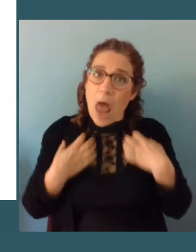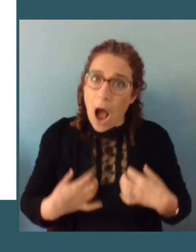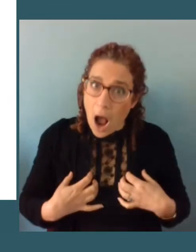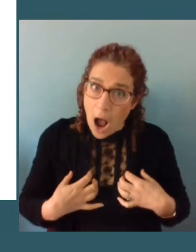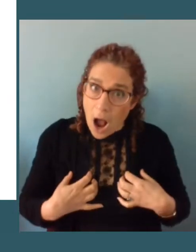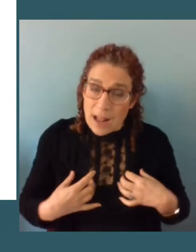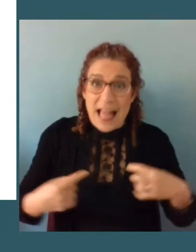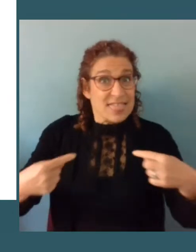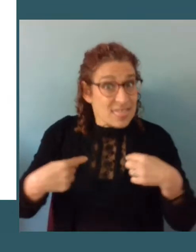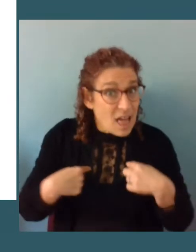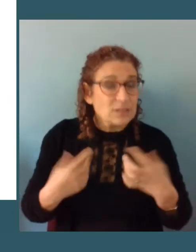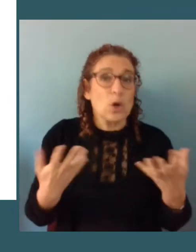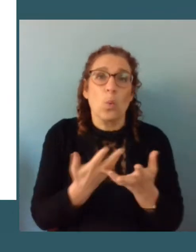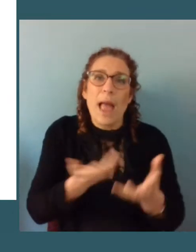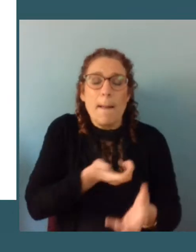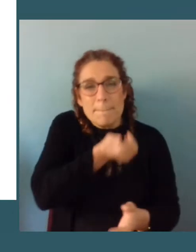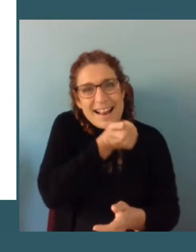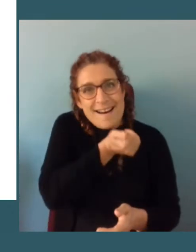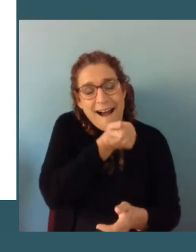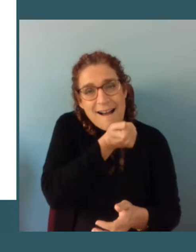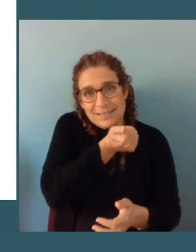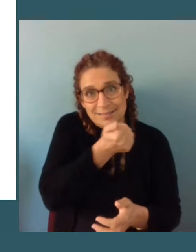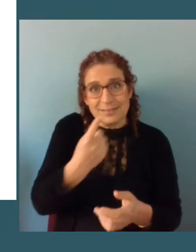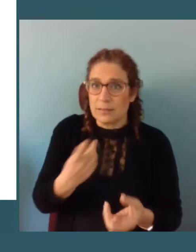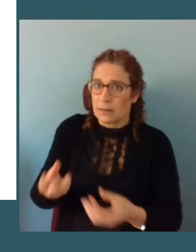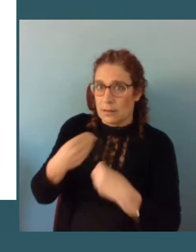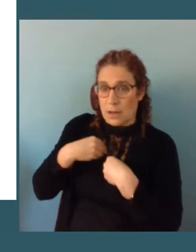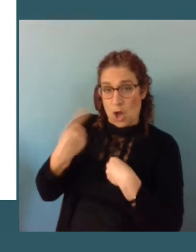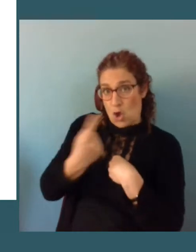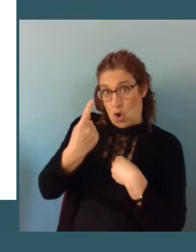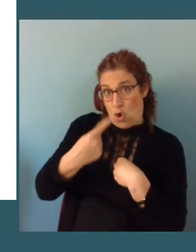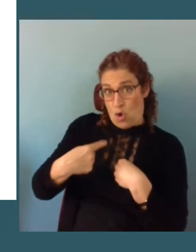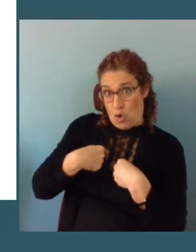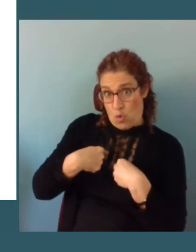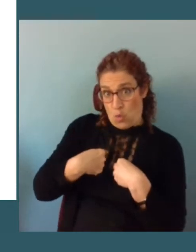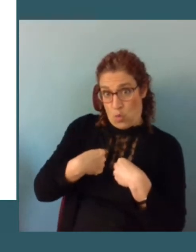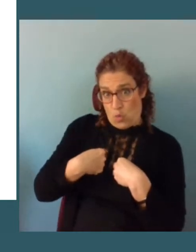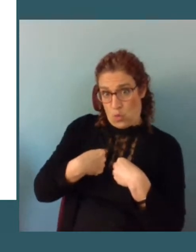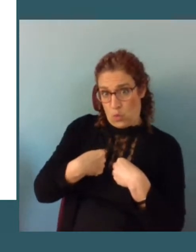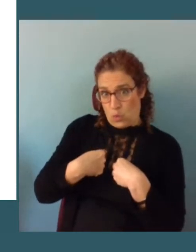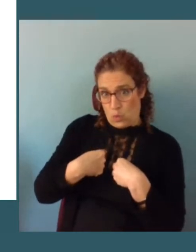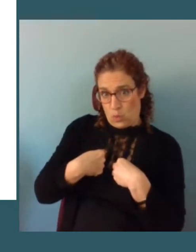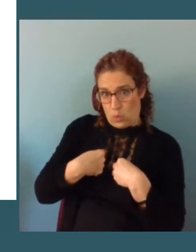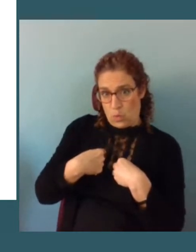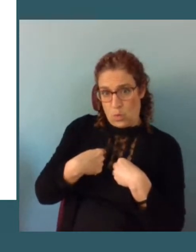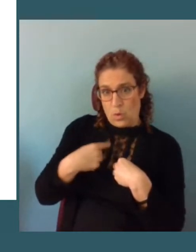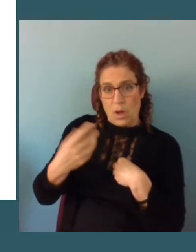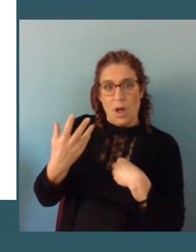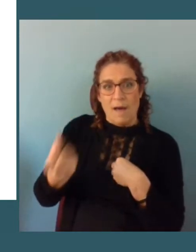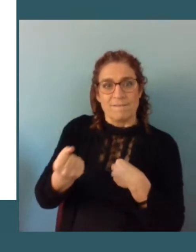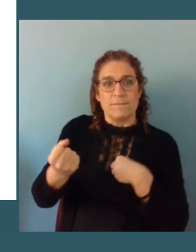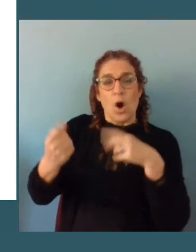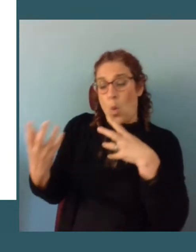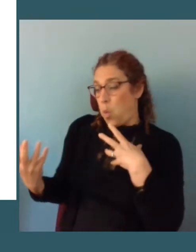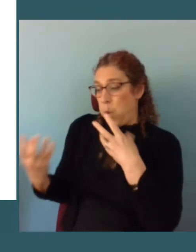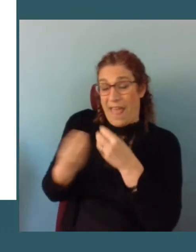exposure in presence of an adjuvant, such as house dust mite, may be